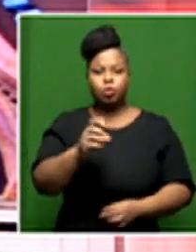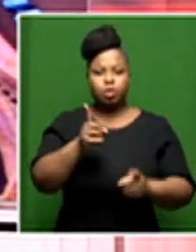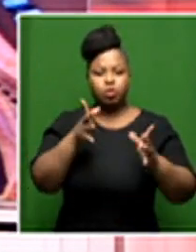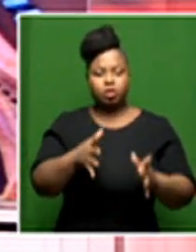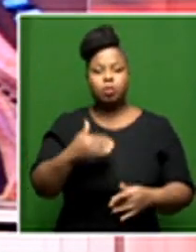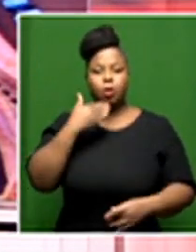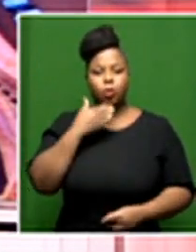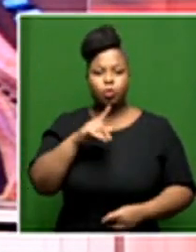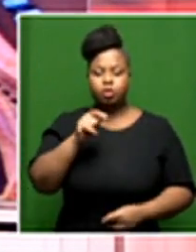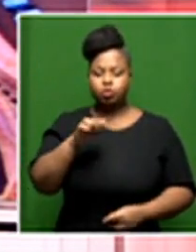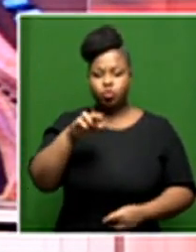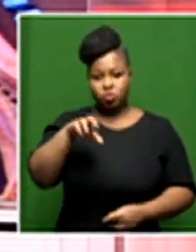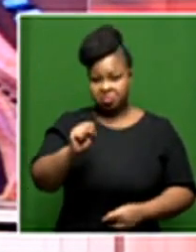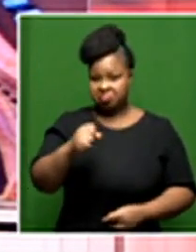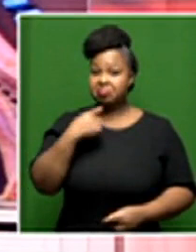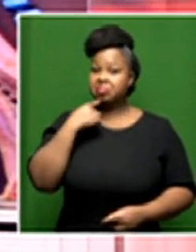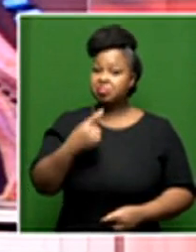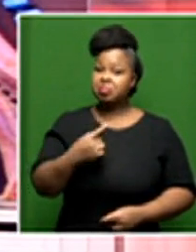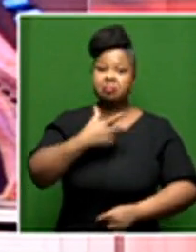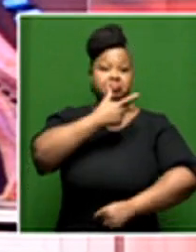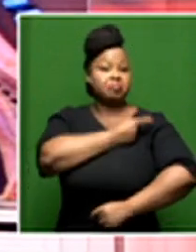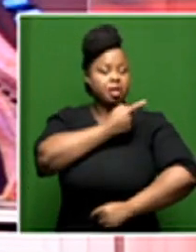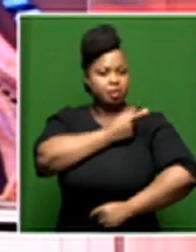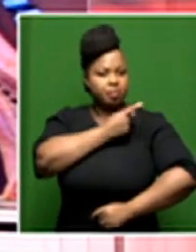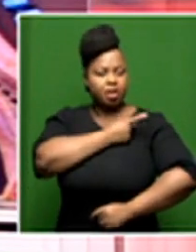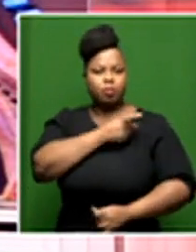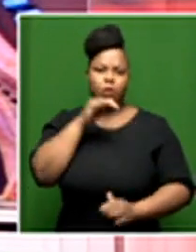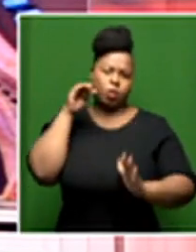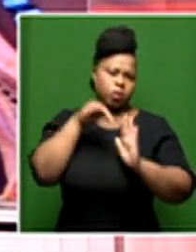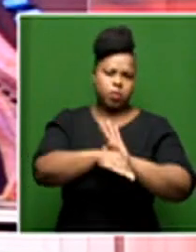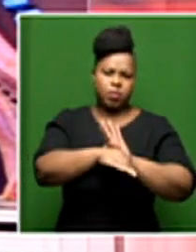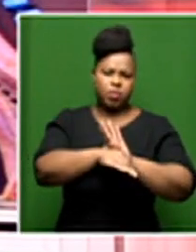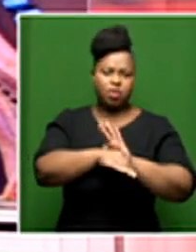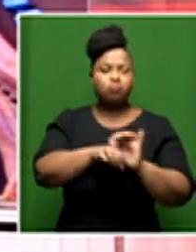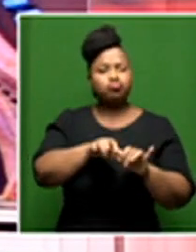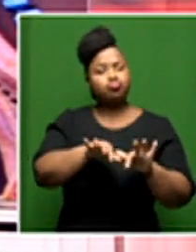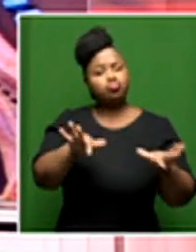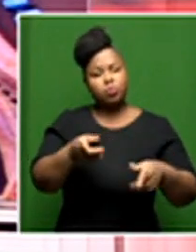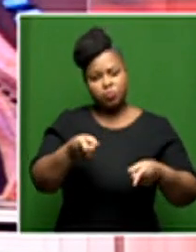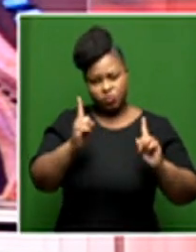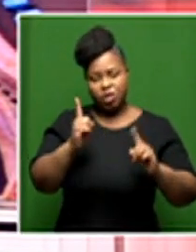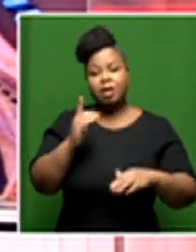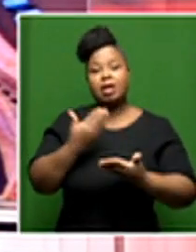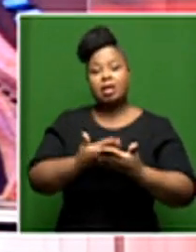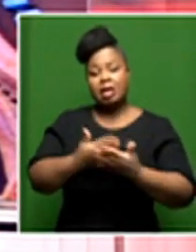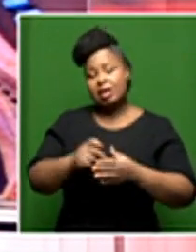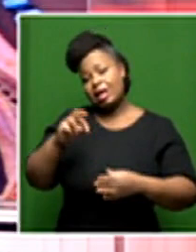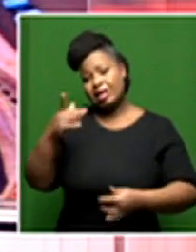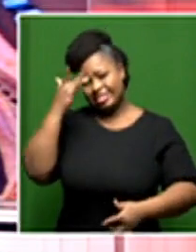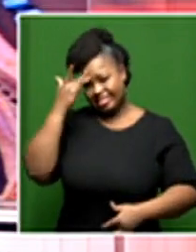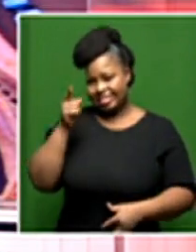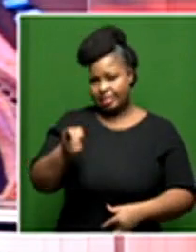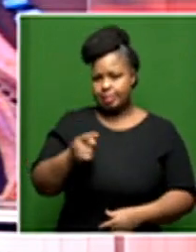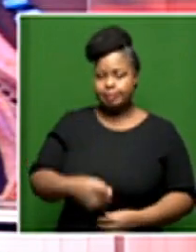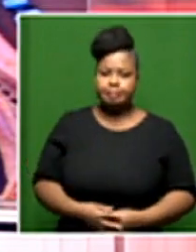Director General Dr. Tedros said that when vaccination coverage goes down, more outbreaks will occur. Let's listen to